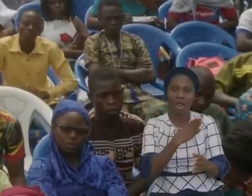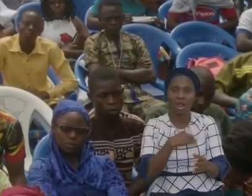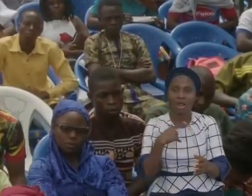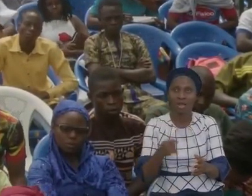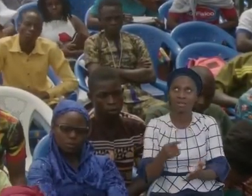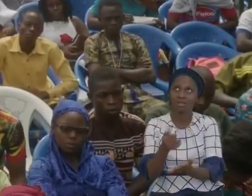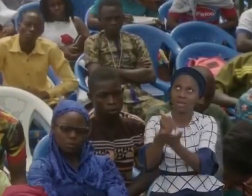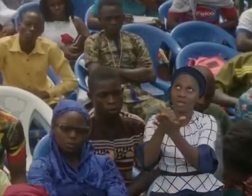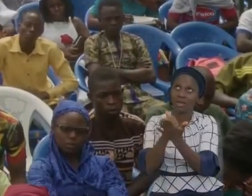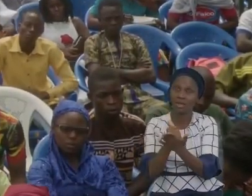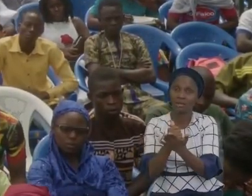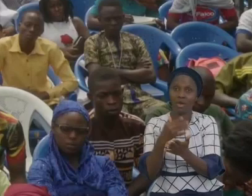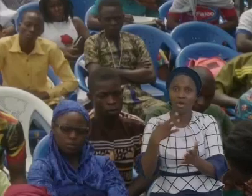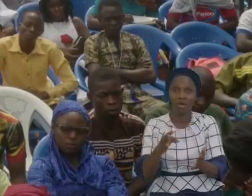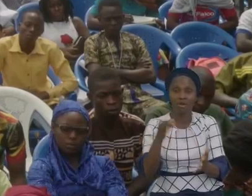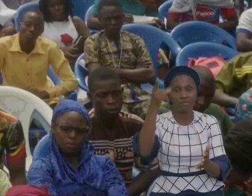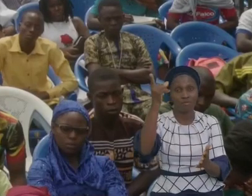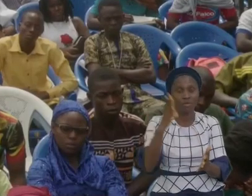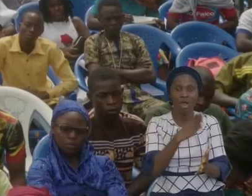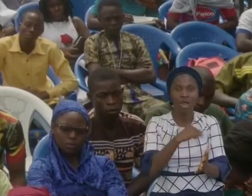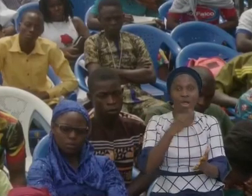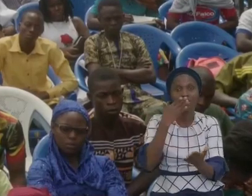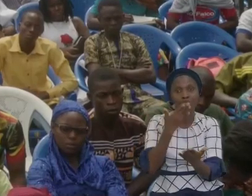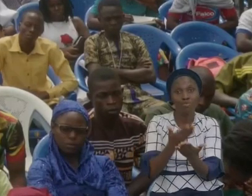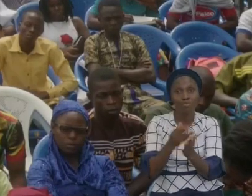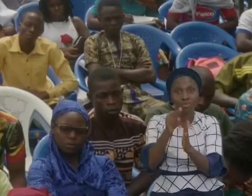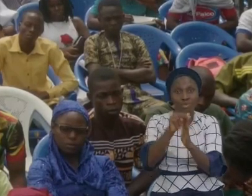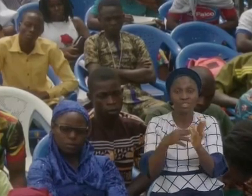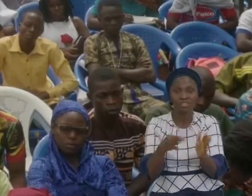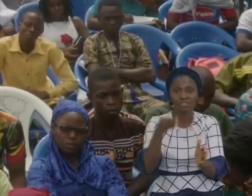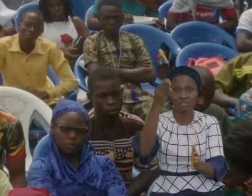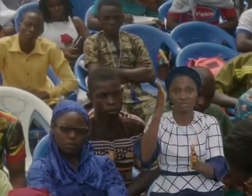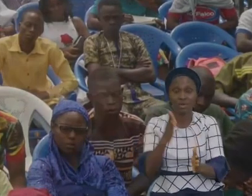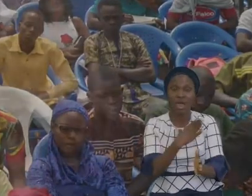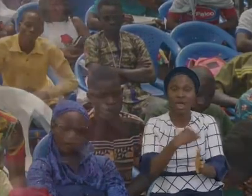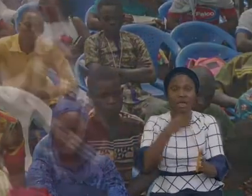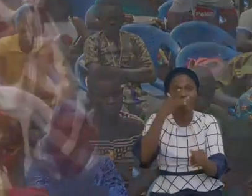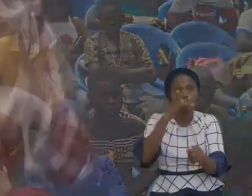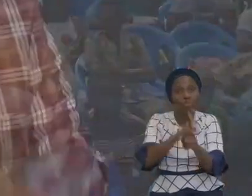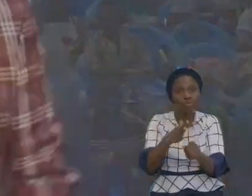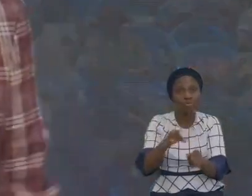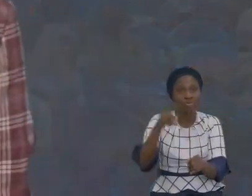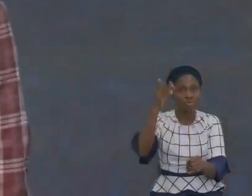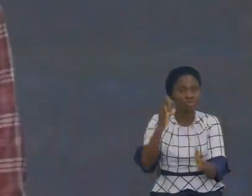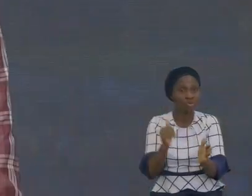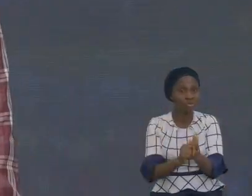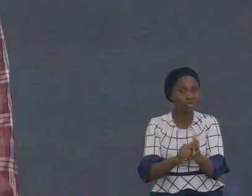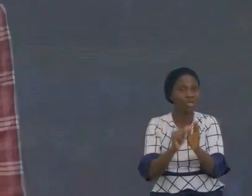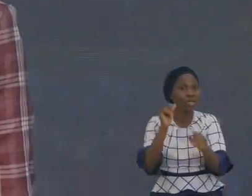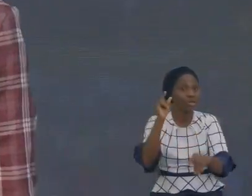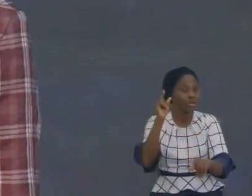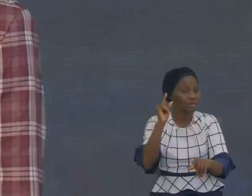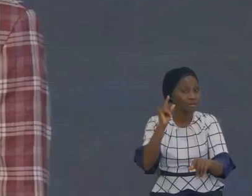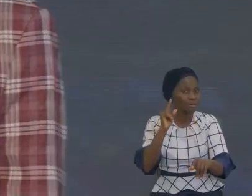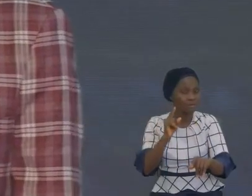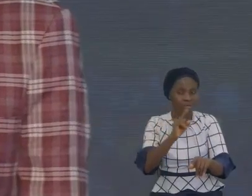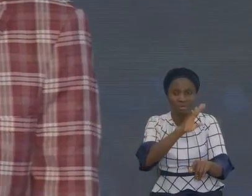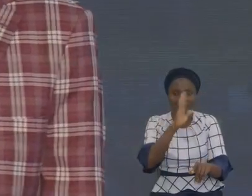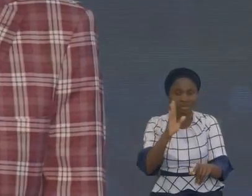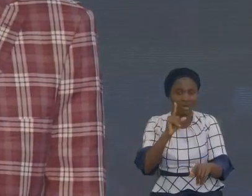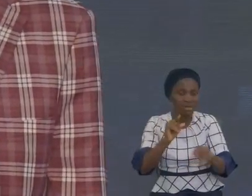the promise of God that can never fail, that assists me. And